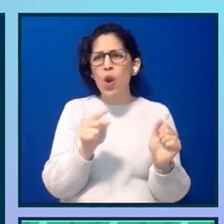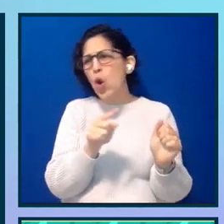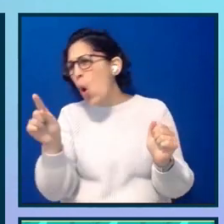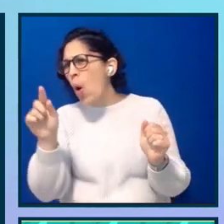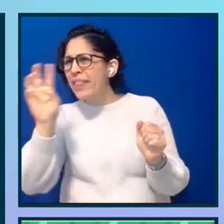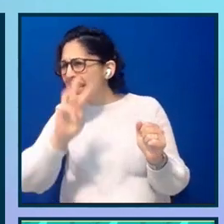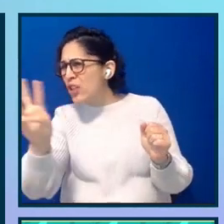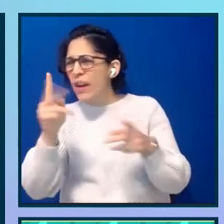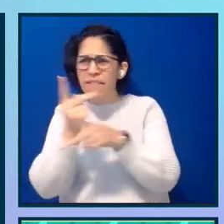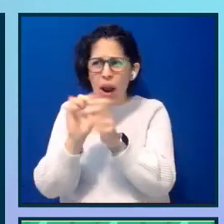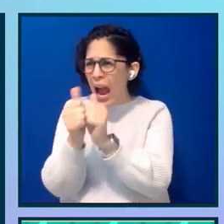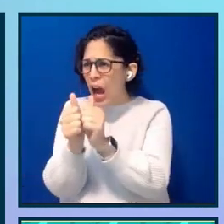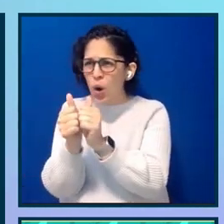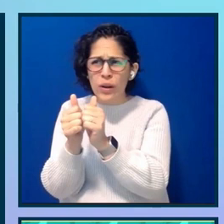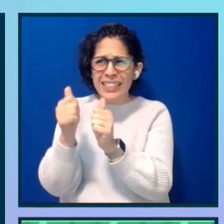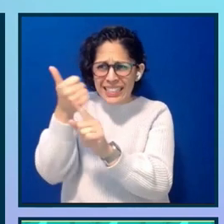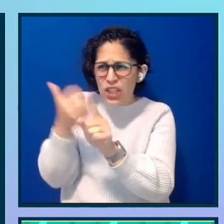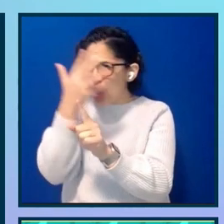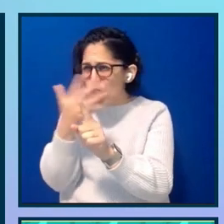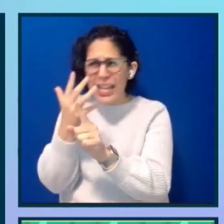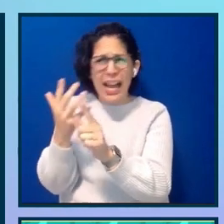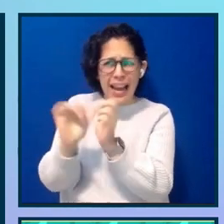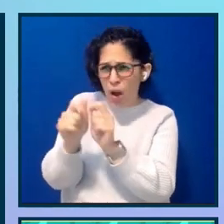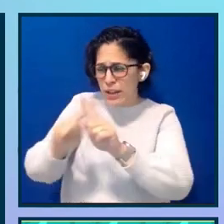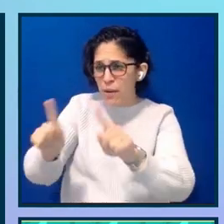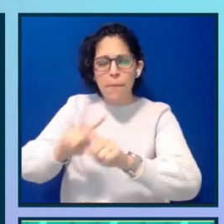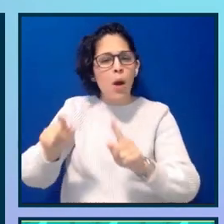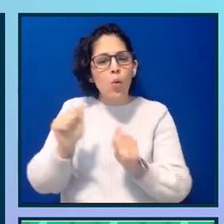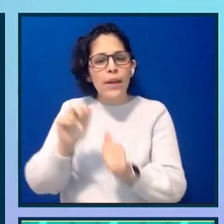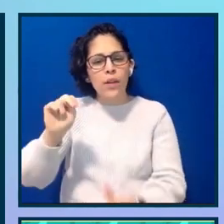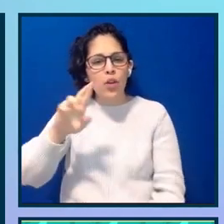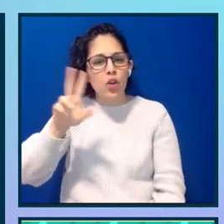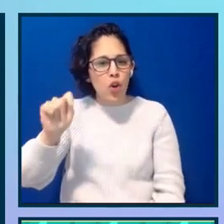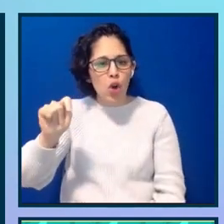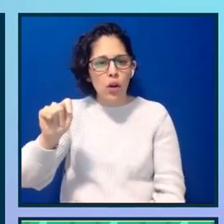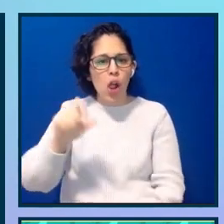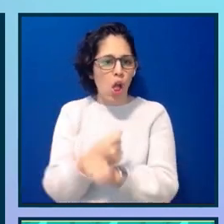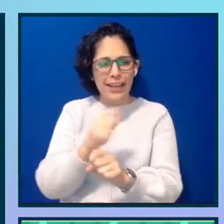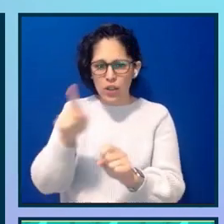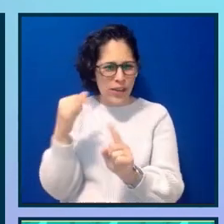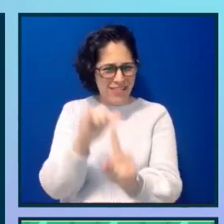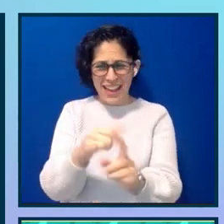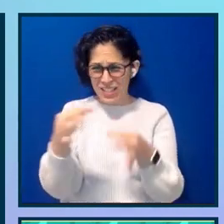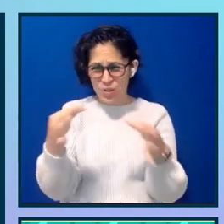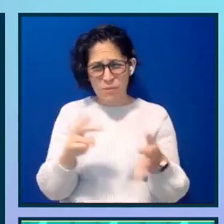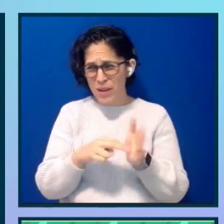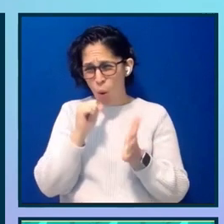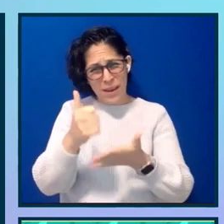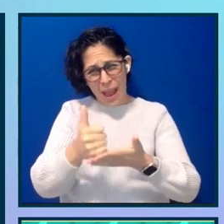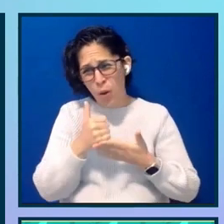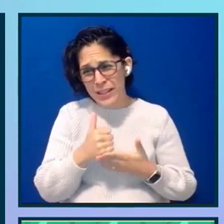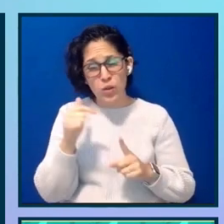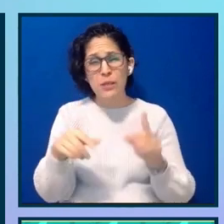but given that the description for the Nerdlock is only Nerdlock, like that's not going to help me much. At that point, it would be more of a guessing